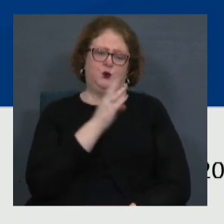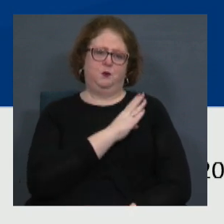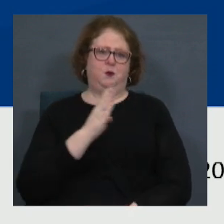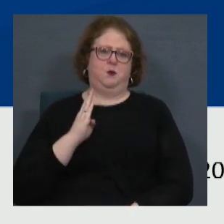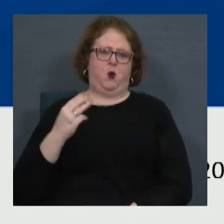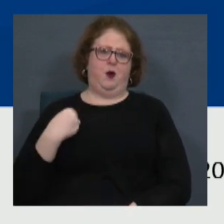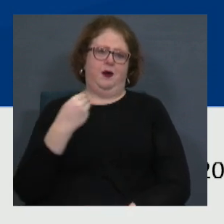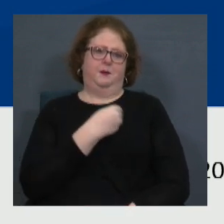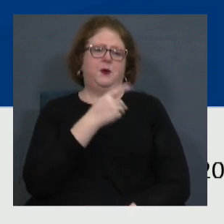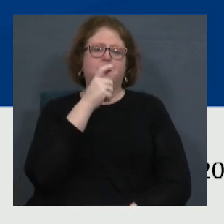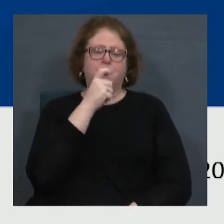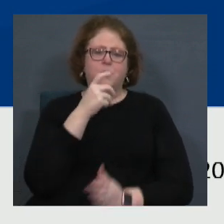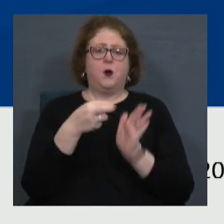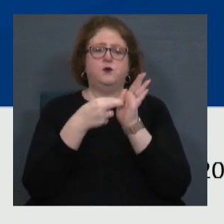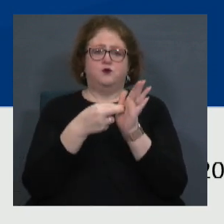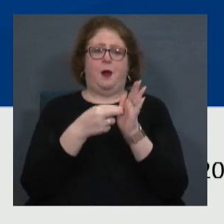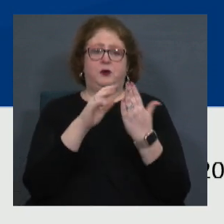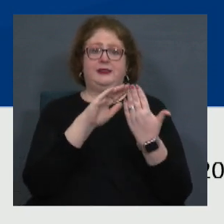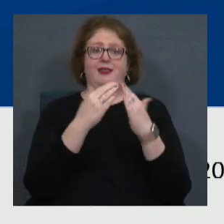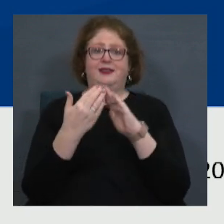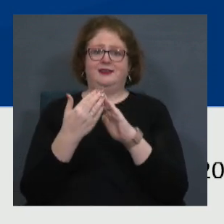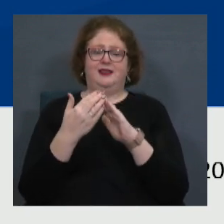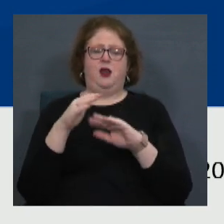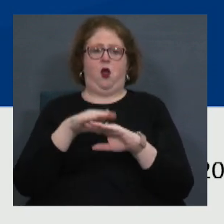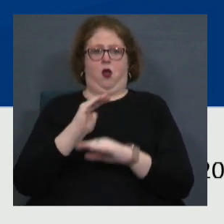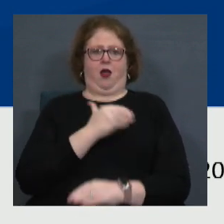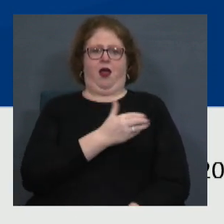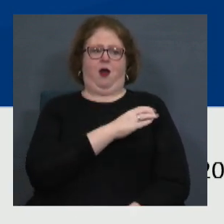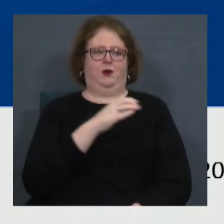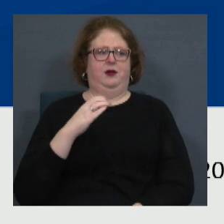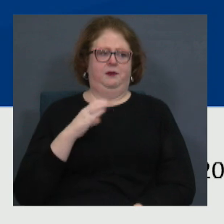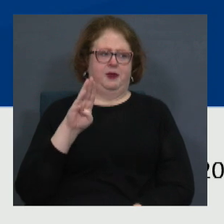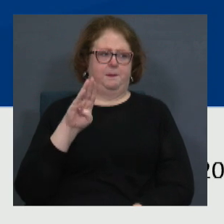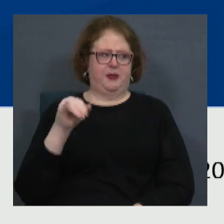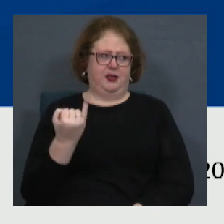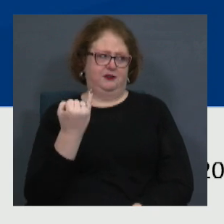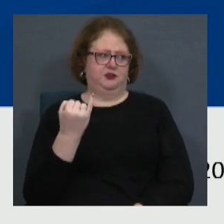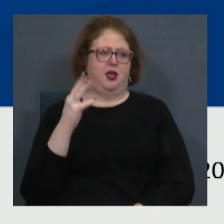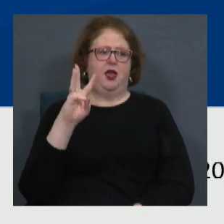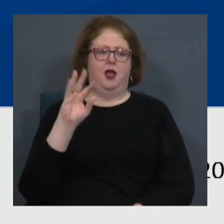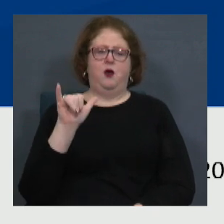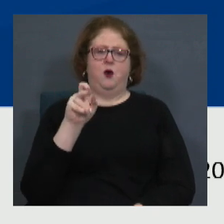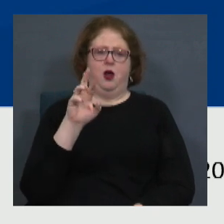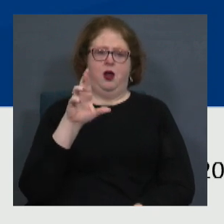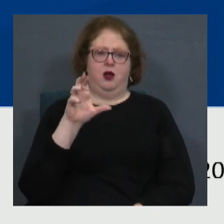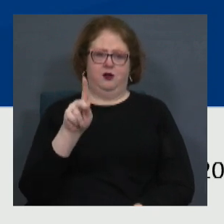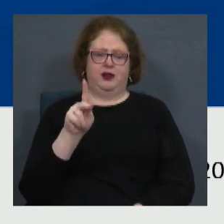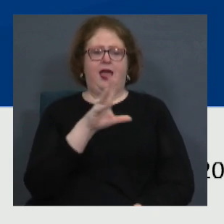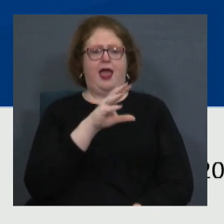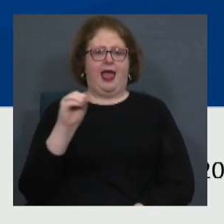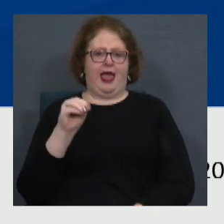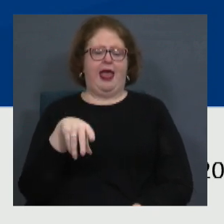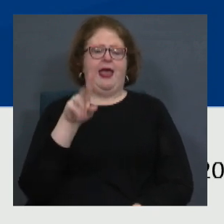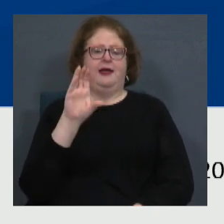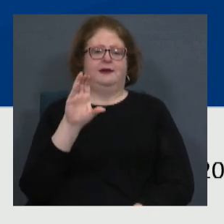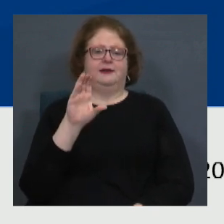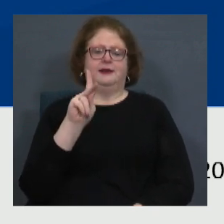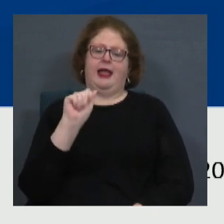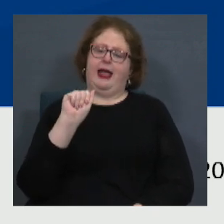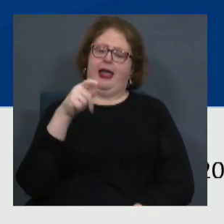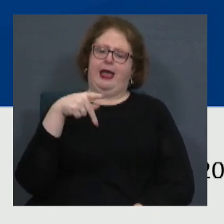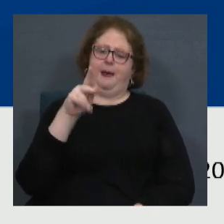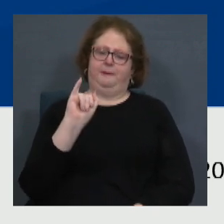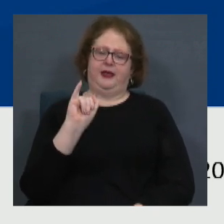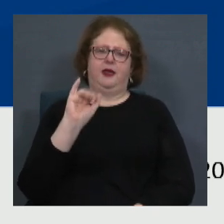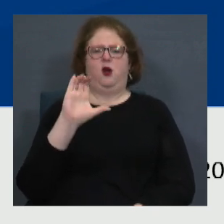the city on our commission as well, B.J. Wyrick and Ms. Cappy Peck. And so we are delighted that,